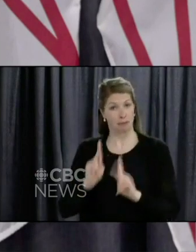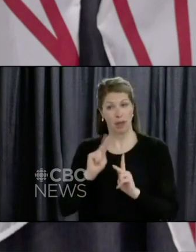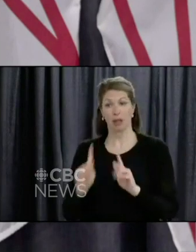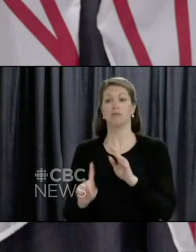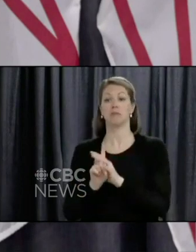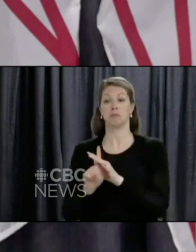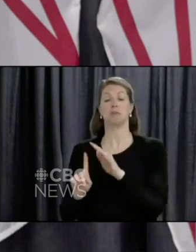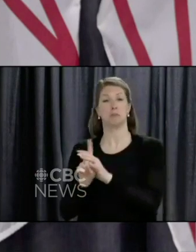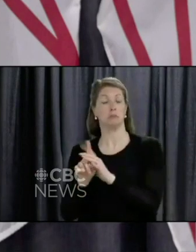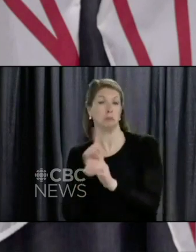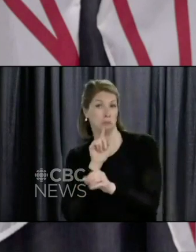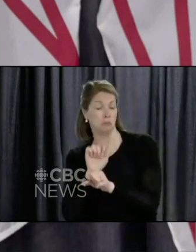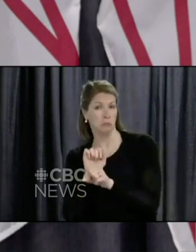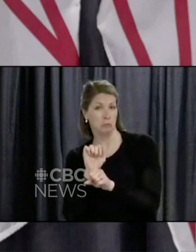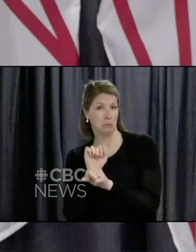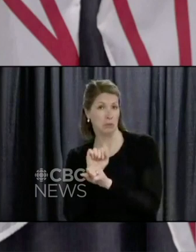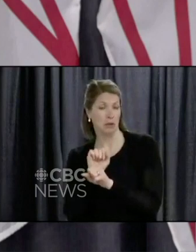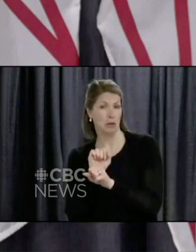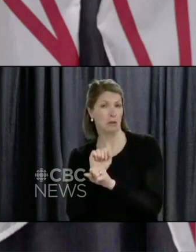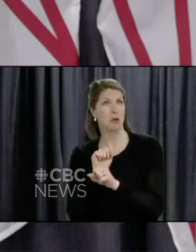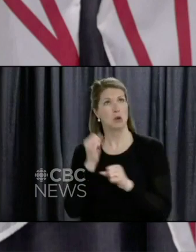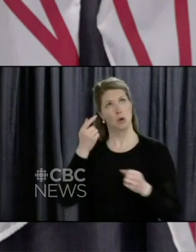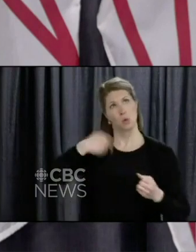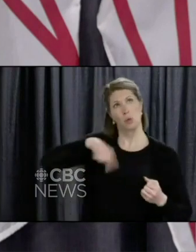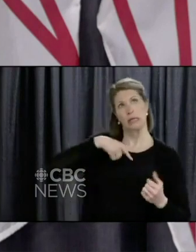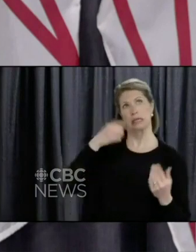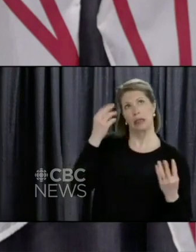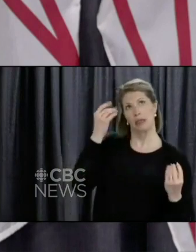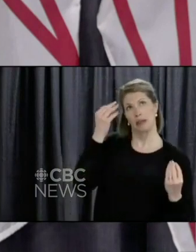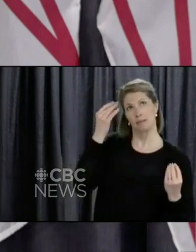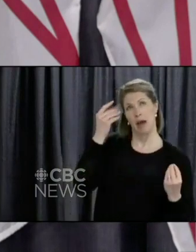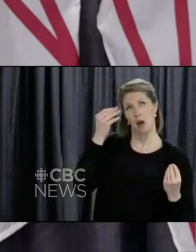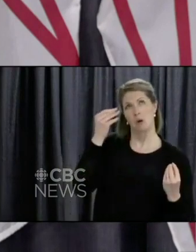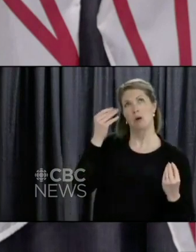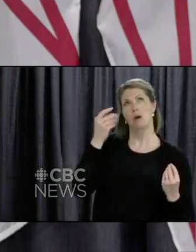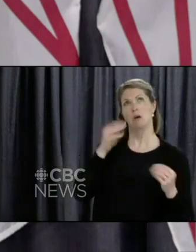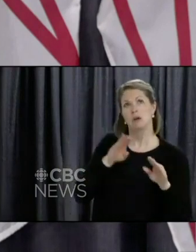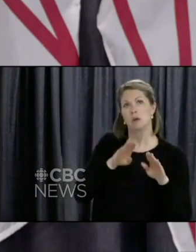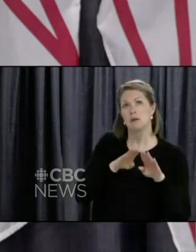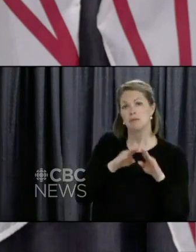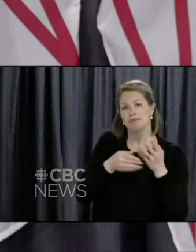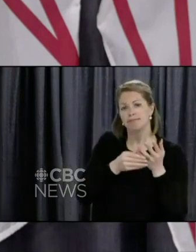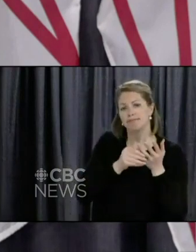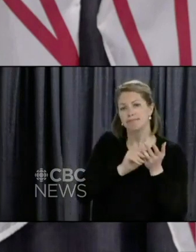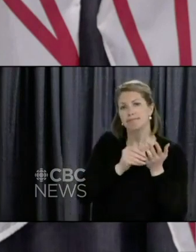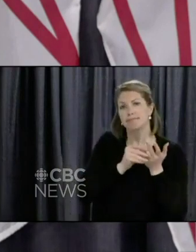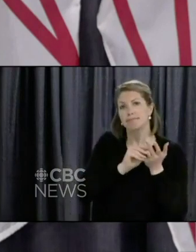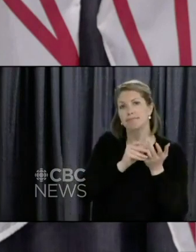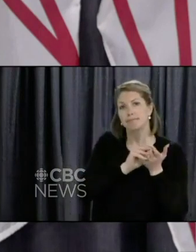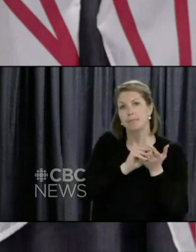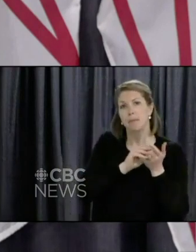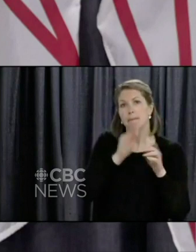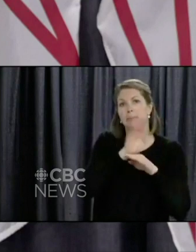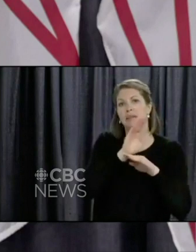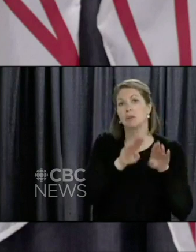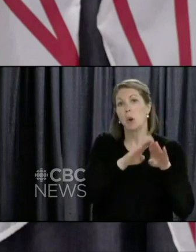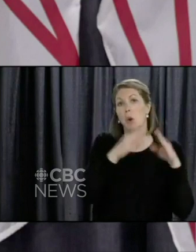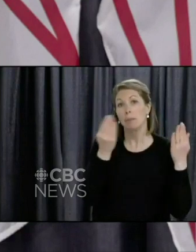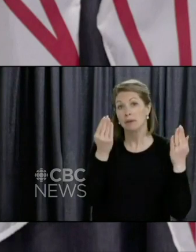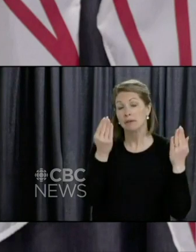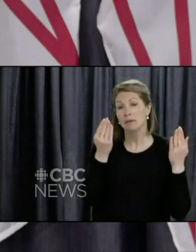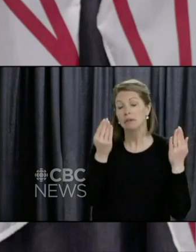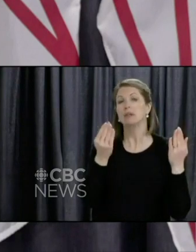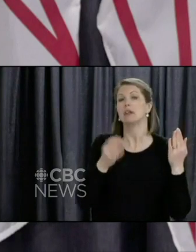reopening plans, we must remember that we are still in a global health crisis. And on March the 18th, Newfoundland